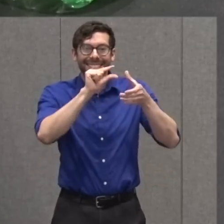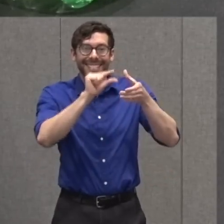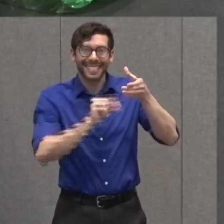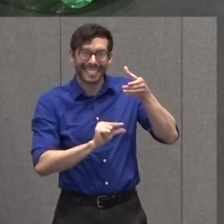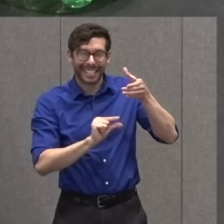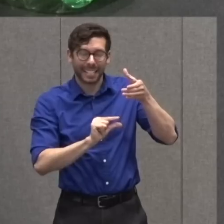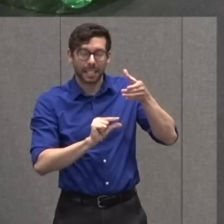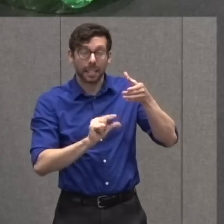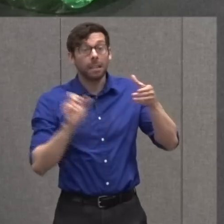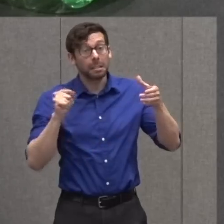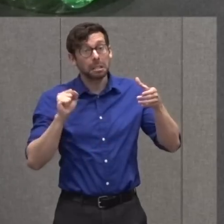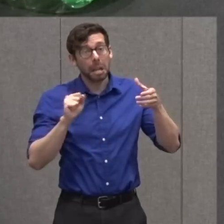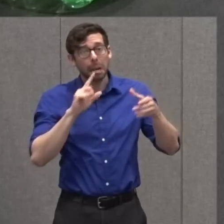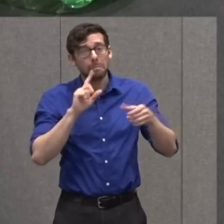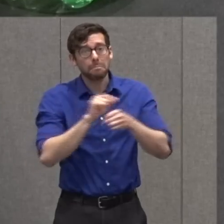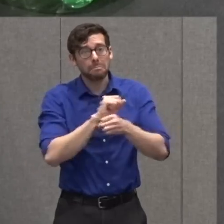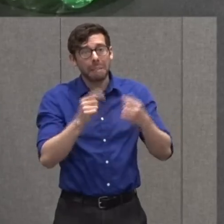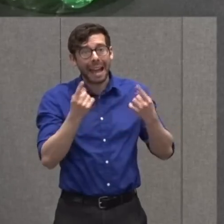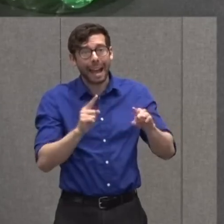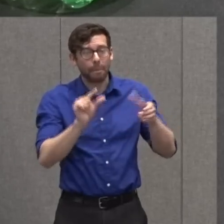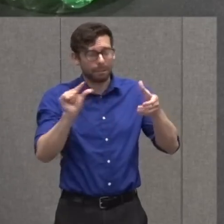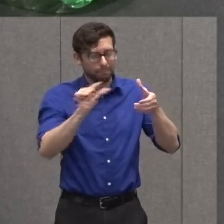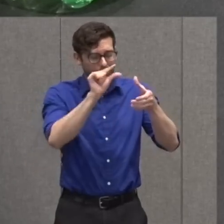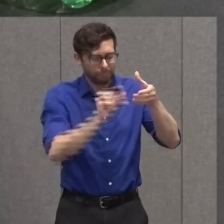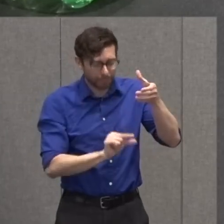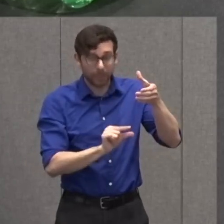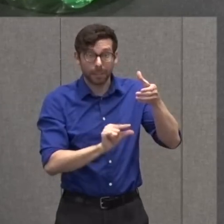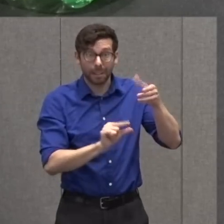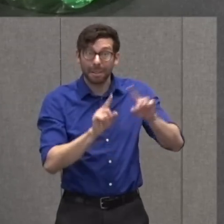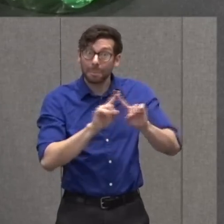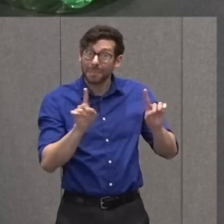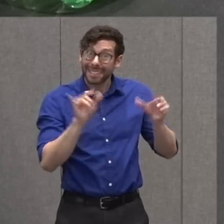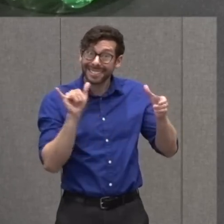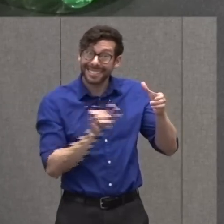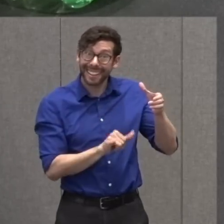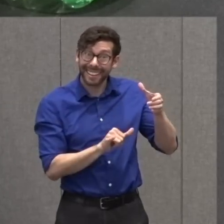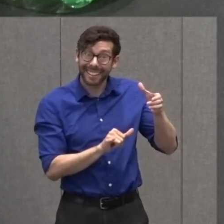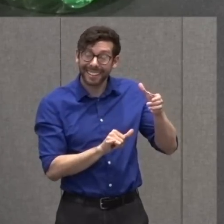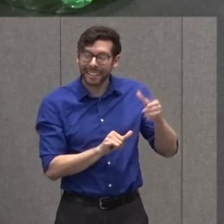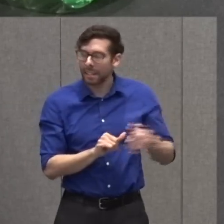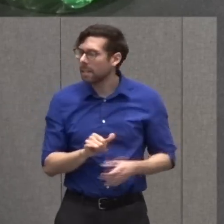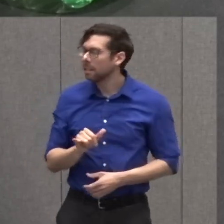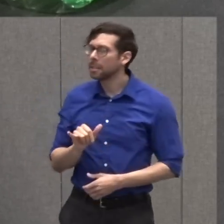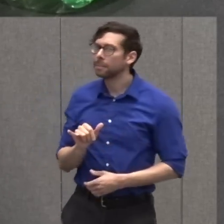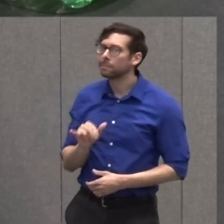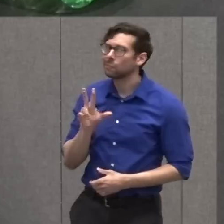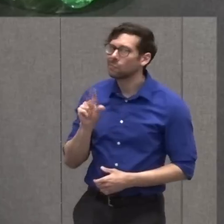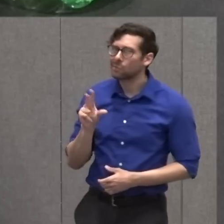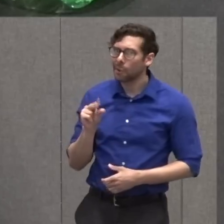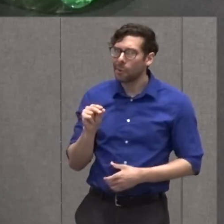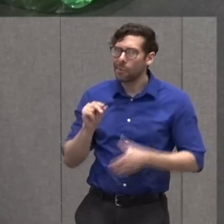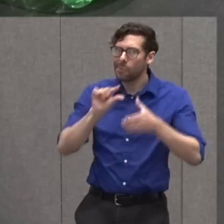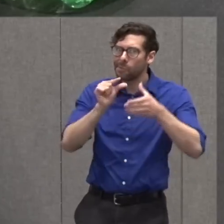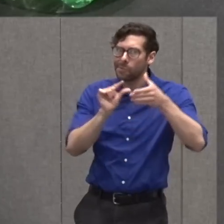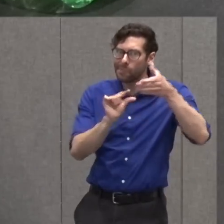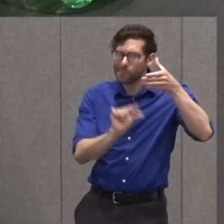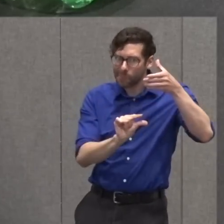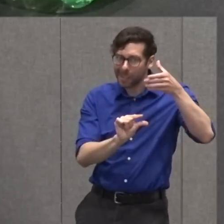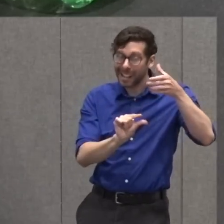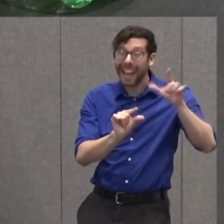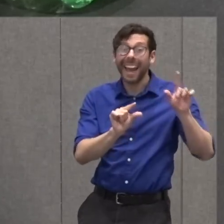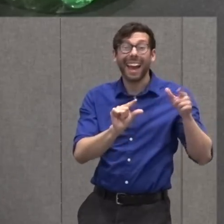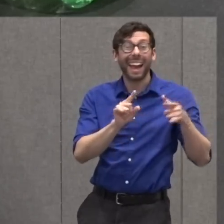they stay sunk? Nope, they go to the bottom and then more gas attaches to them and it carries them back up. Very